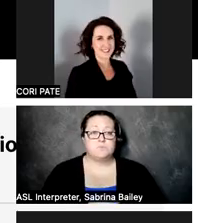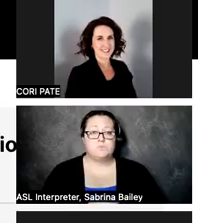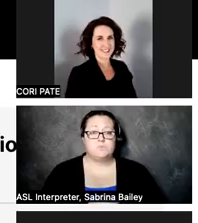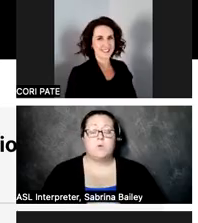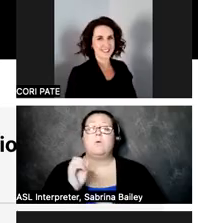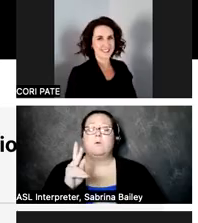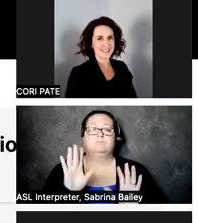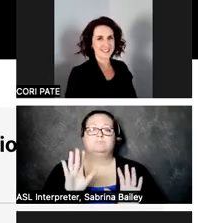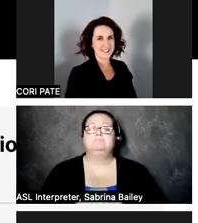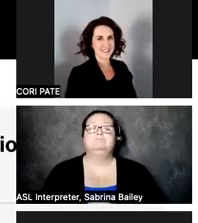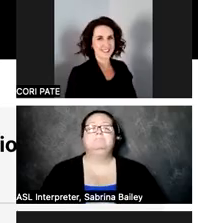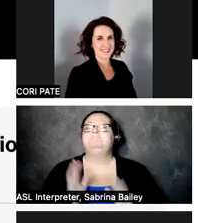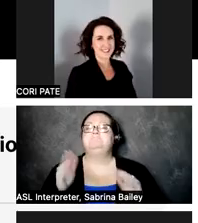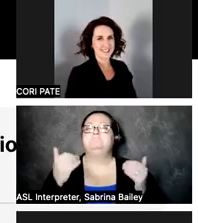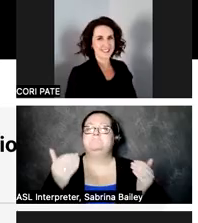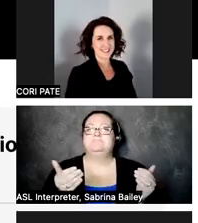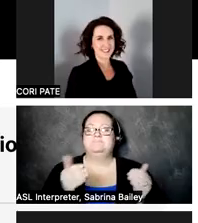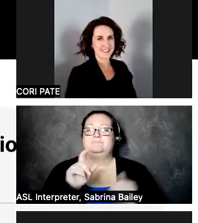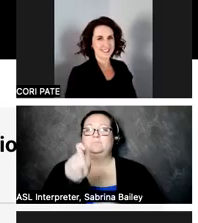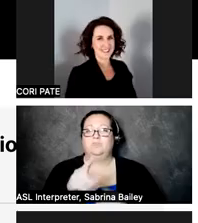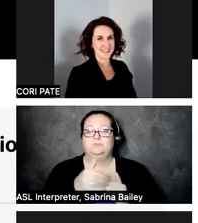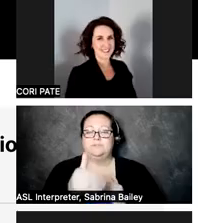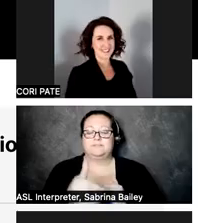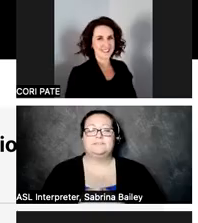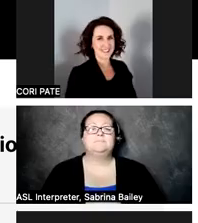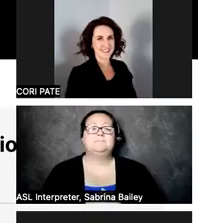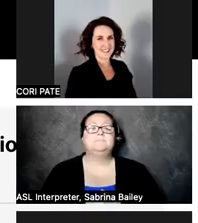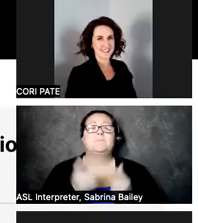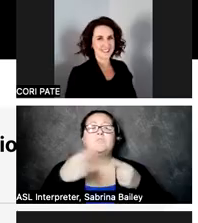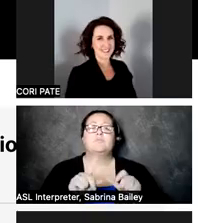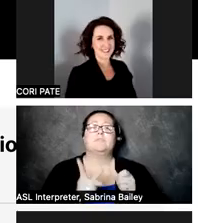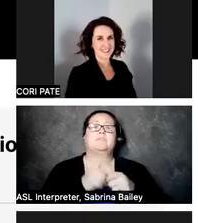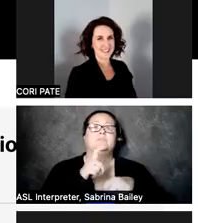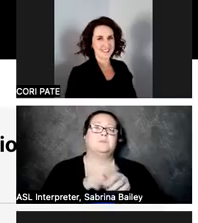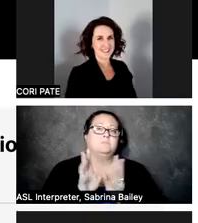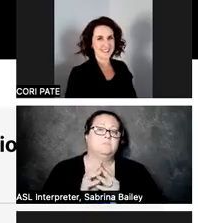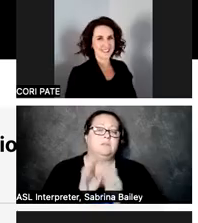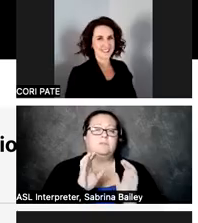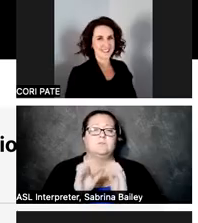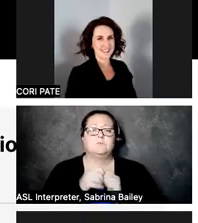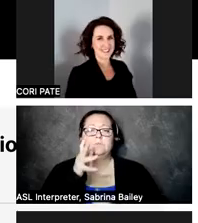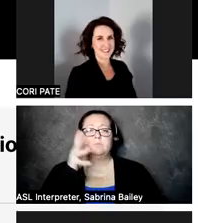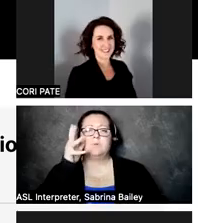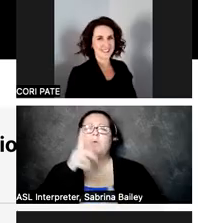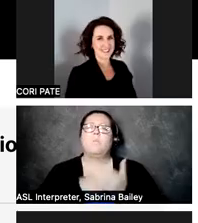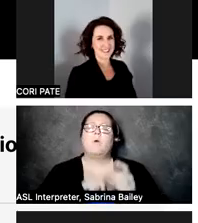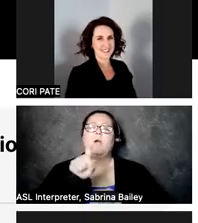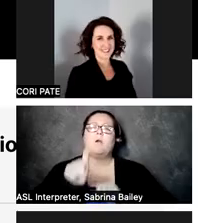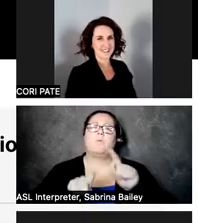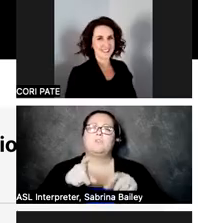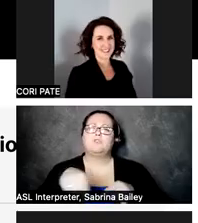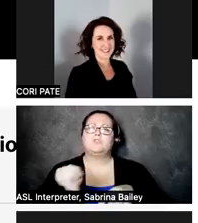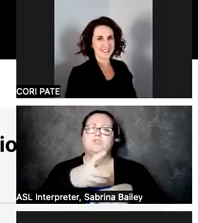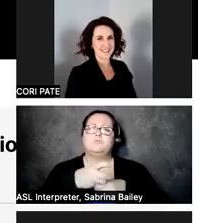Okay. Let's move on to the next question. During your first meeting or conversation with parents, what questions did you